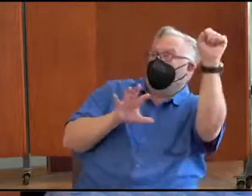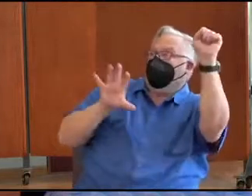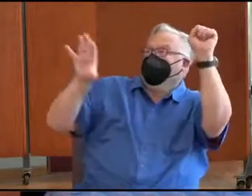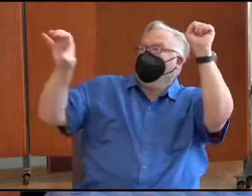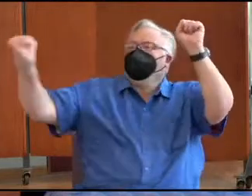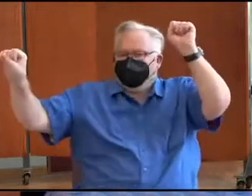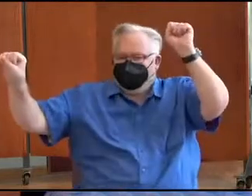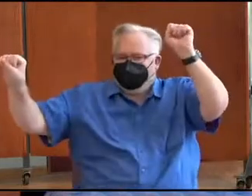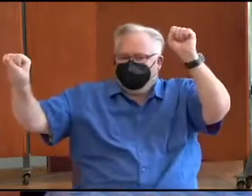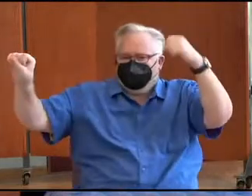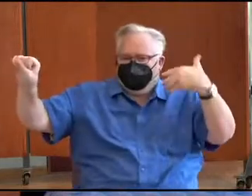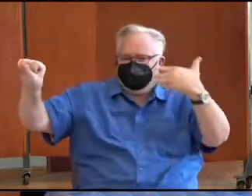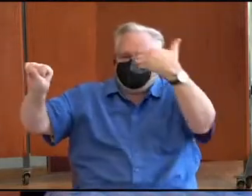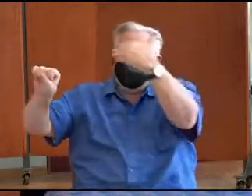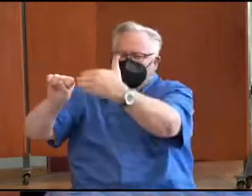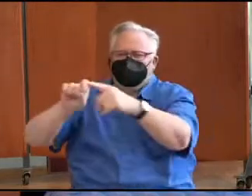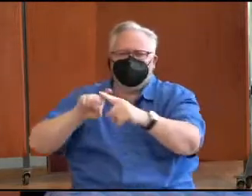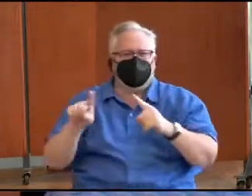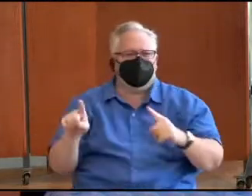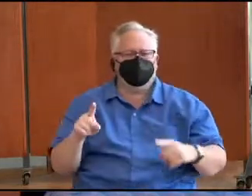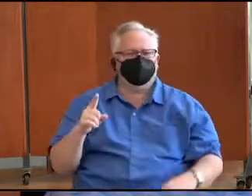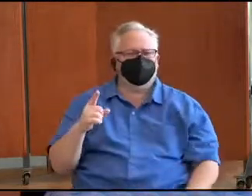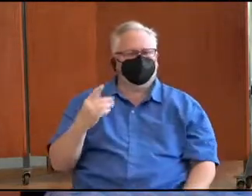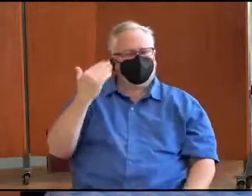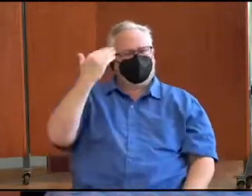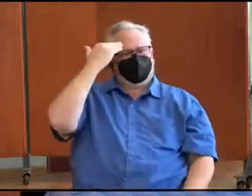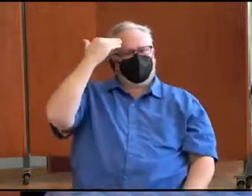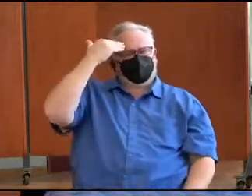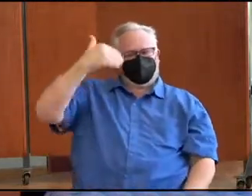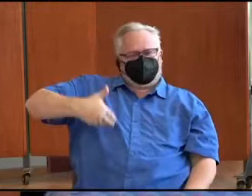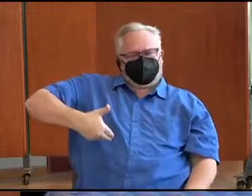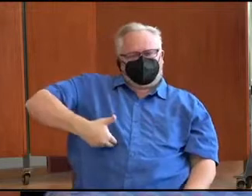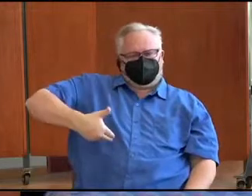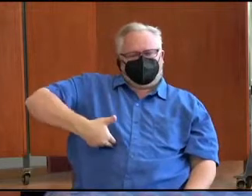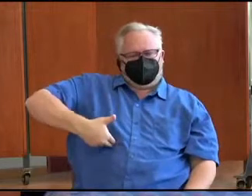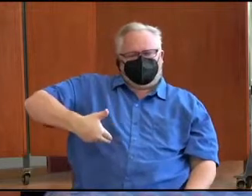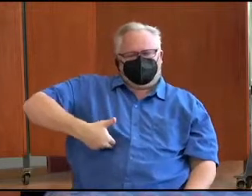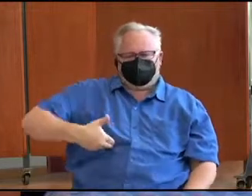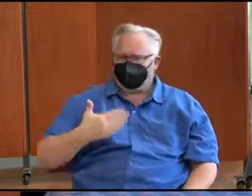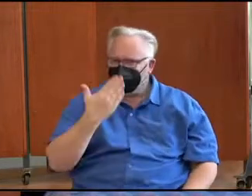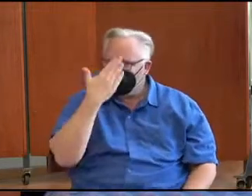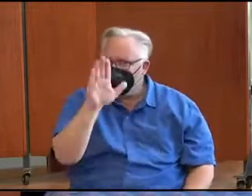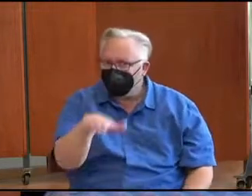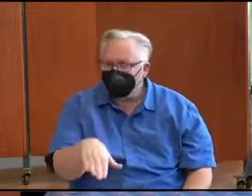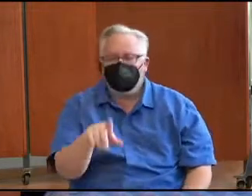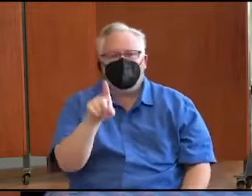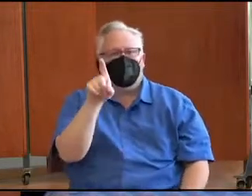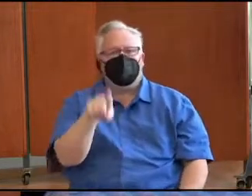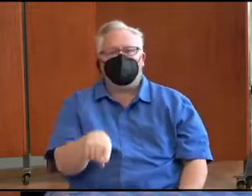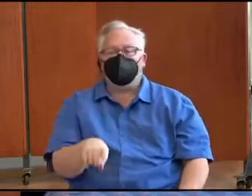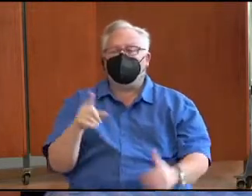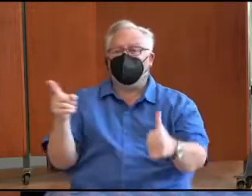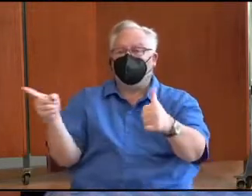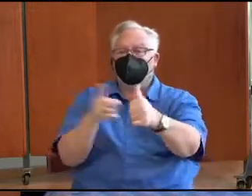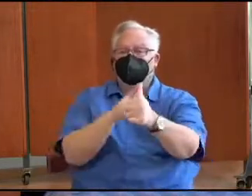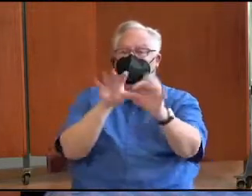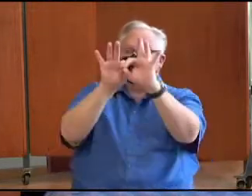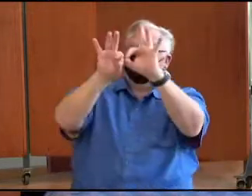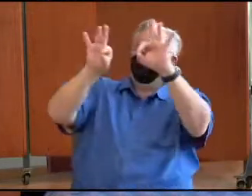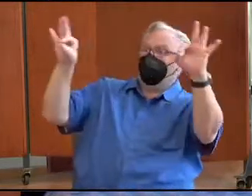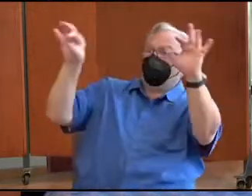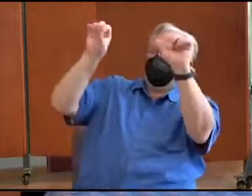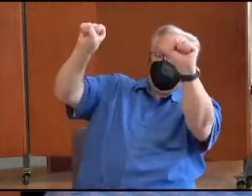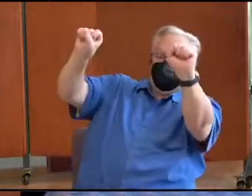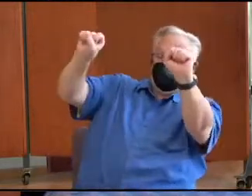one. But in my knowing place, I know that I must totally release my grasp on the